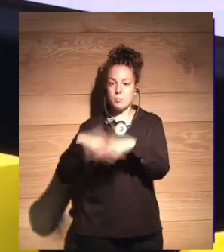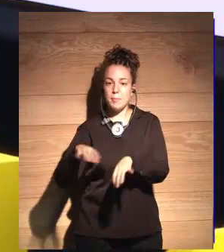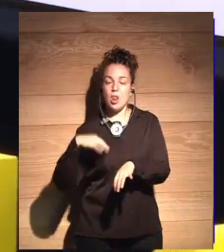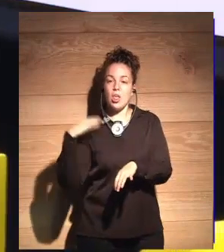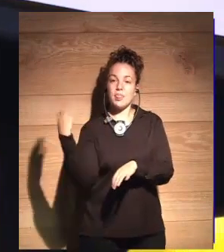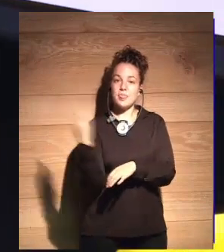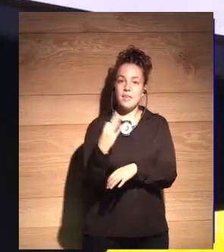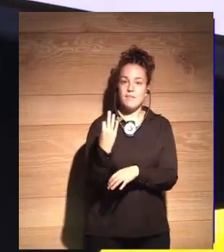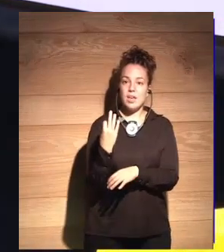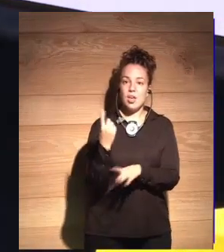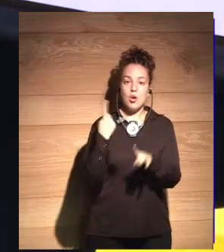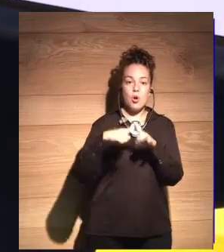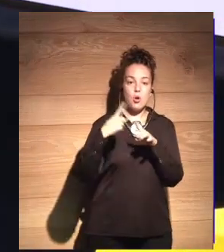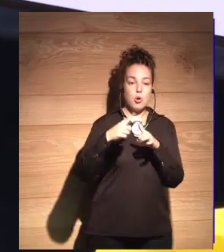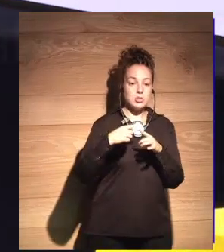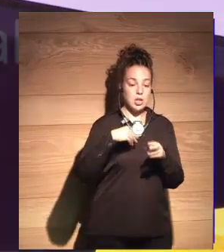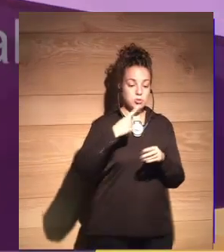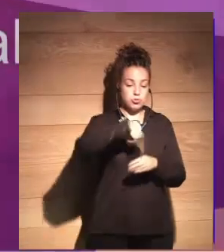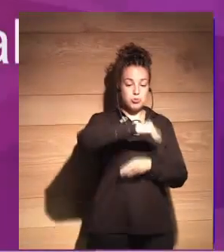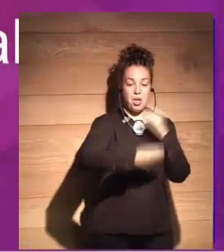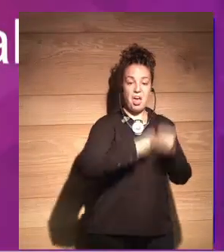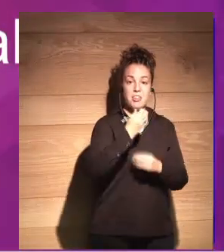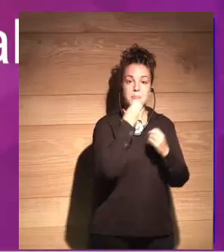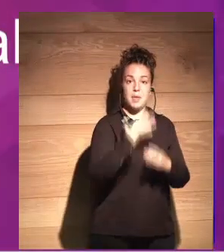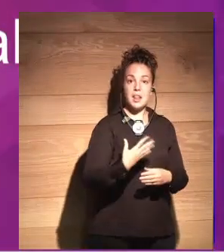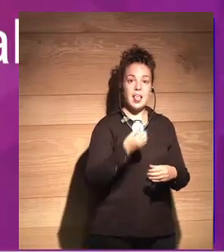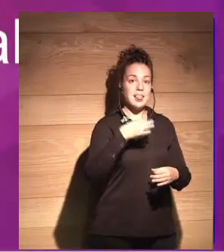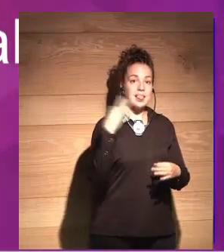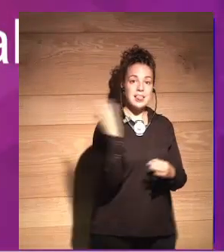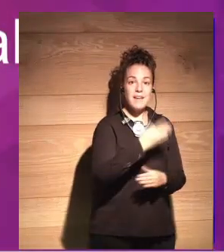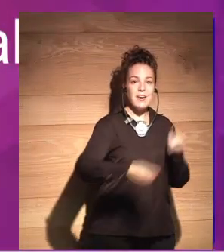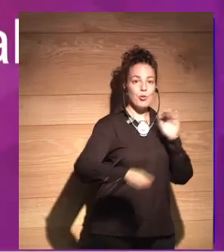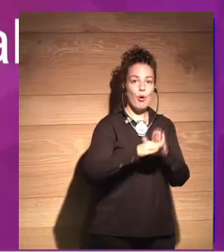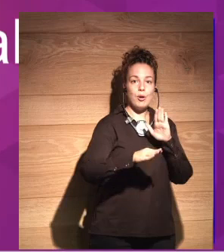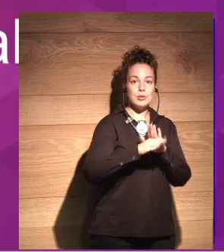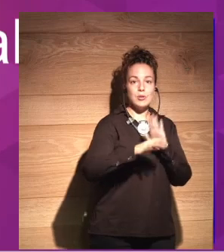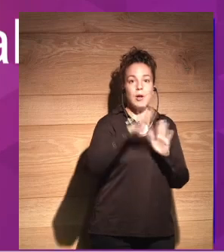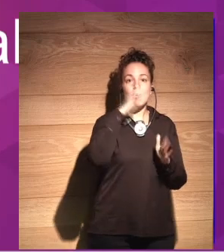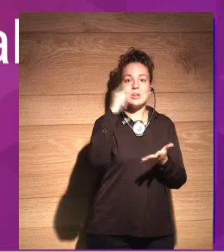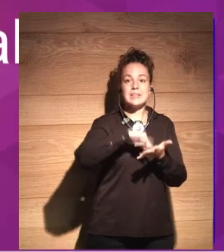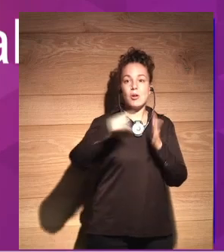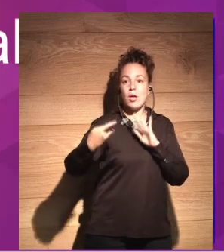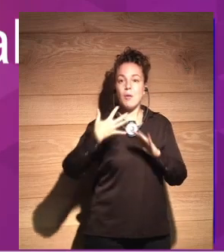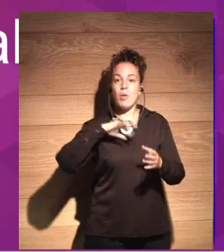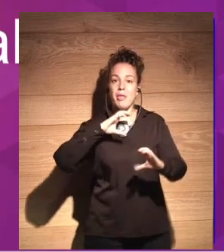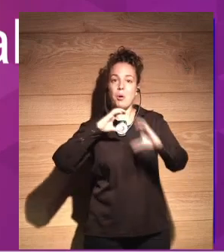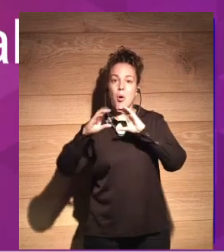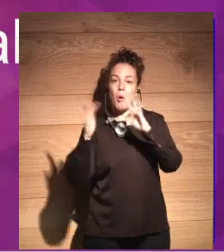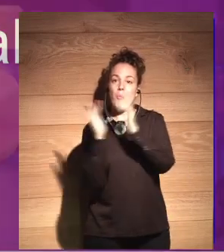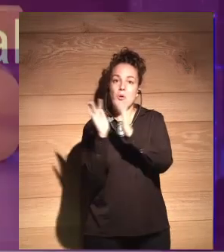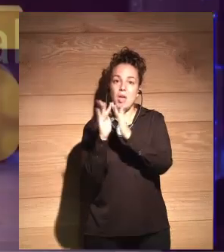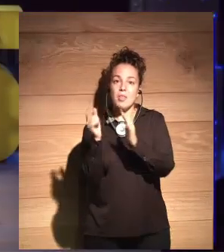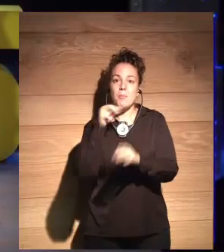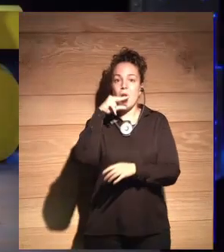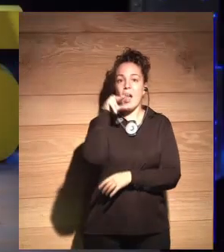So, technology can communicate, but it doesn't need to speak. Technology sounds bad when it speaks. You can't make it